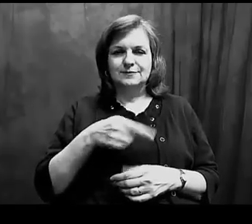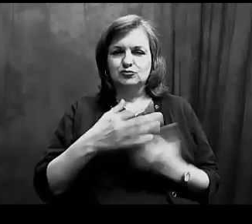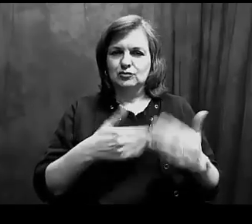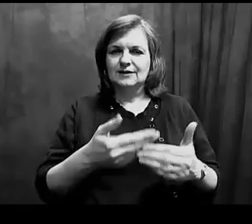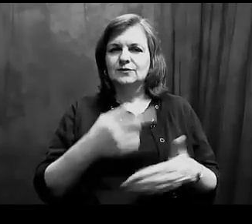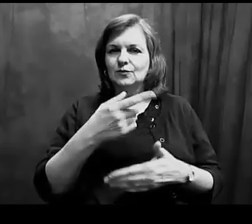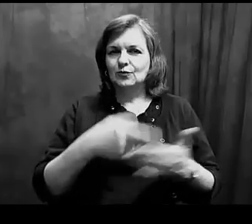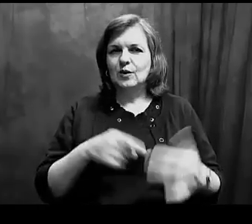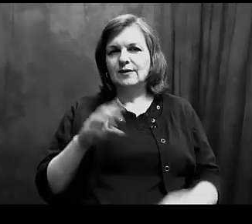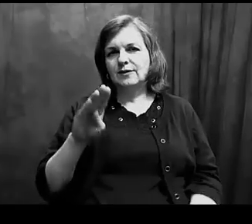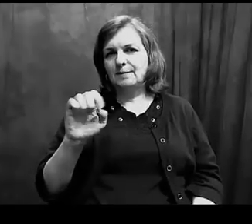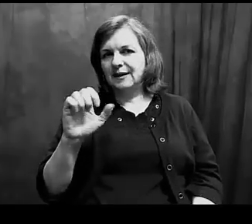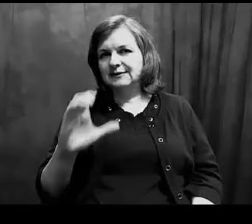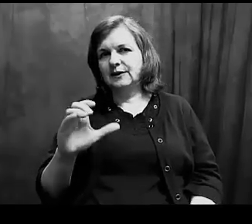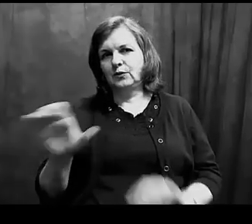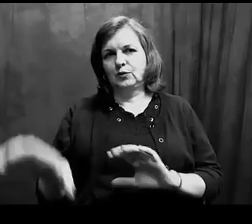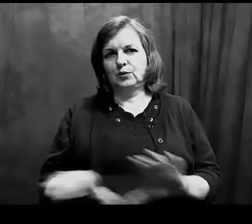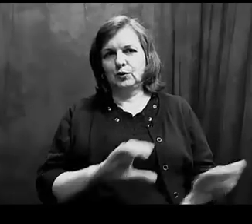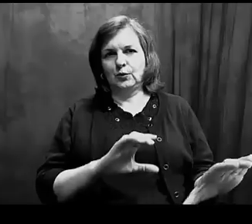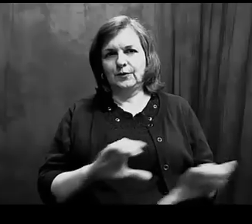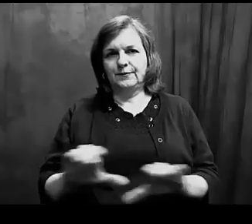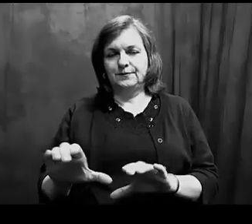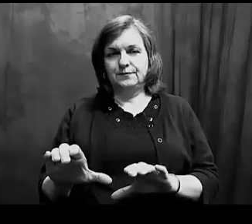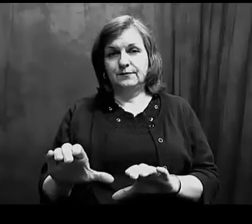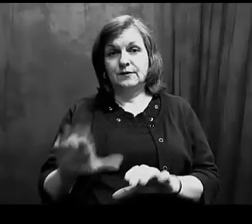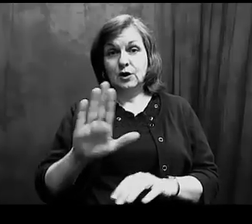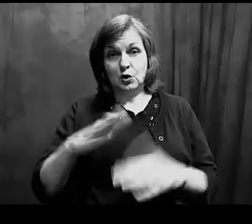of, and this is what bacteria do.